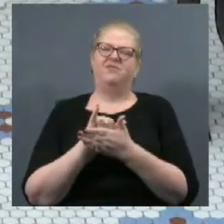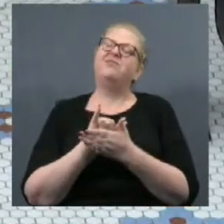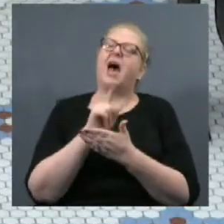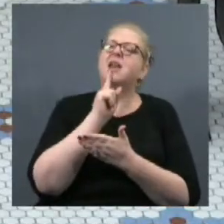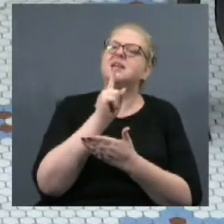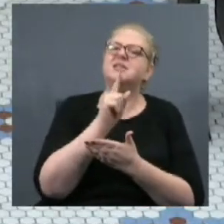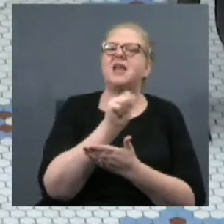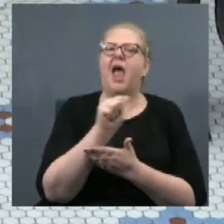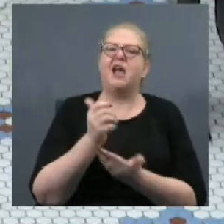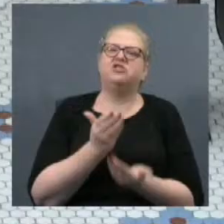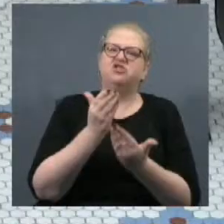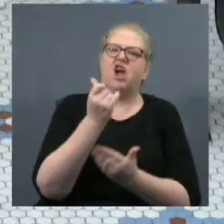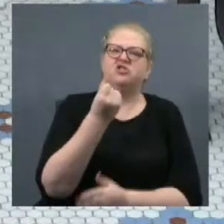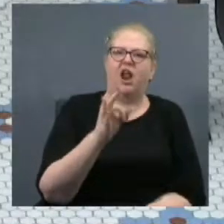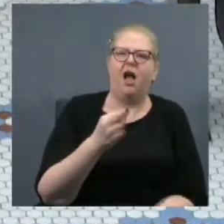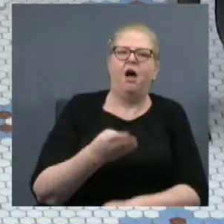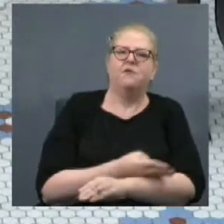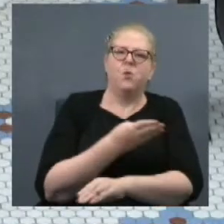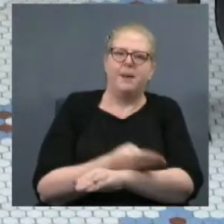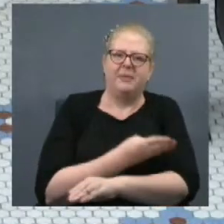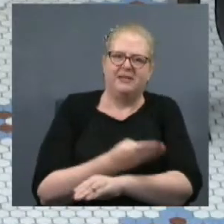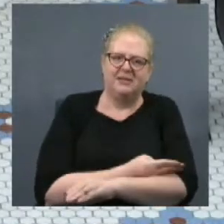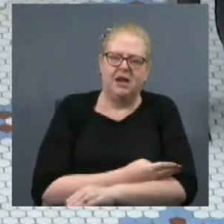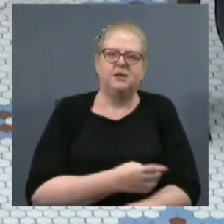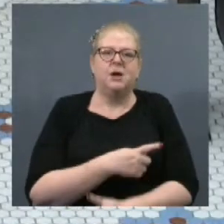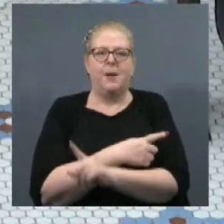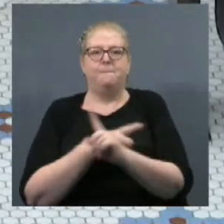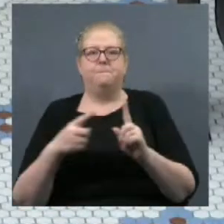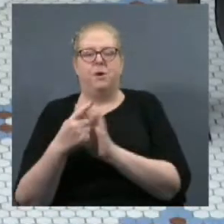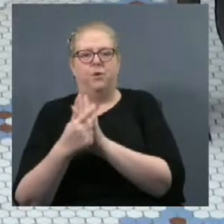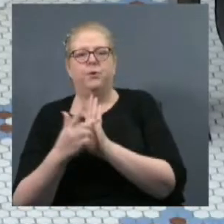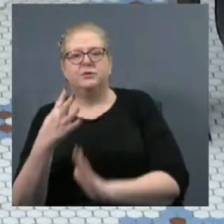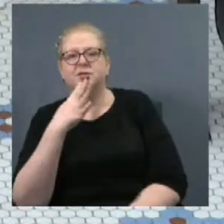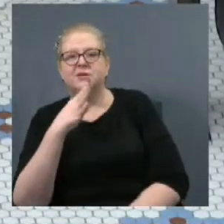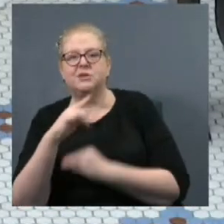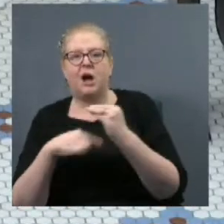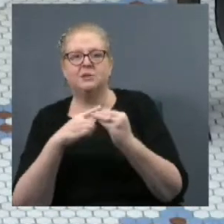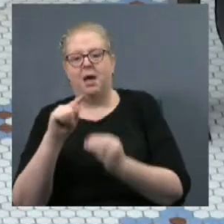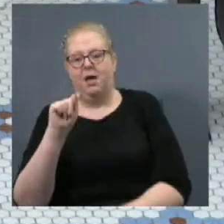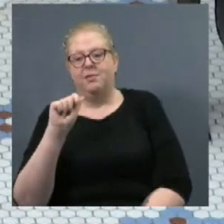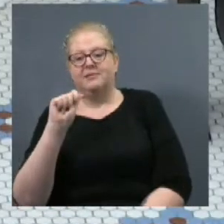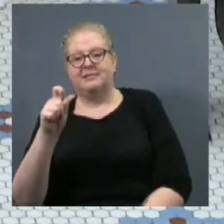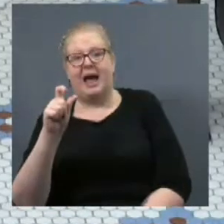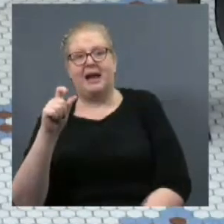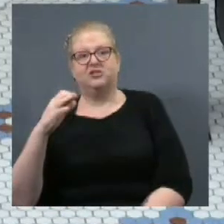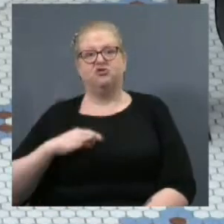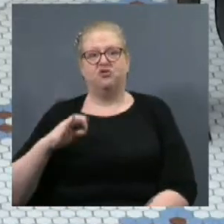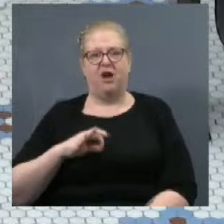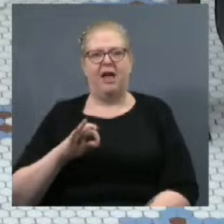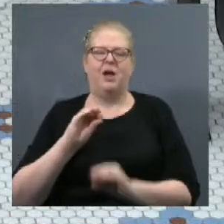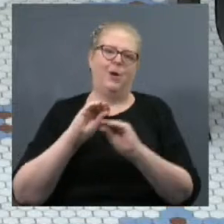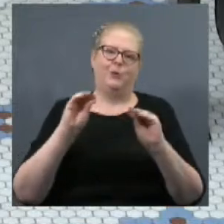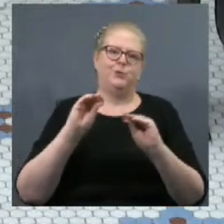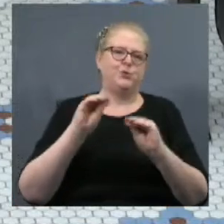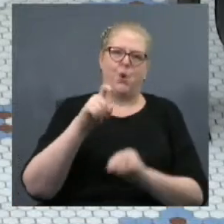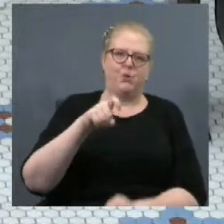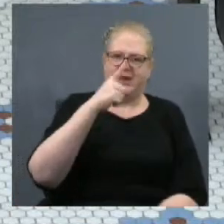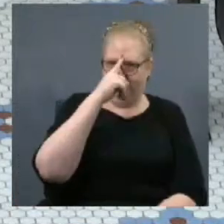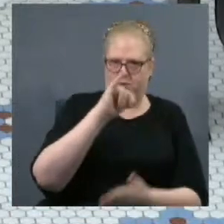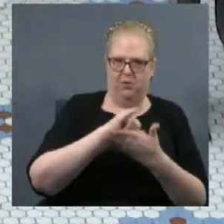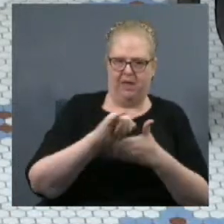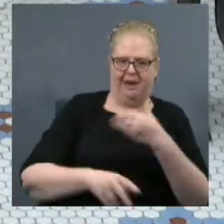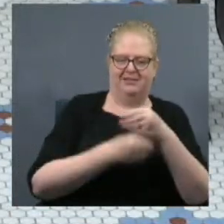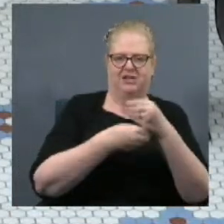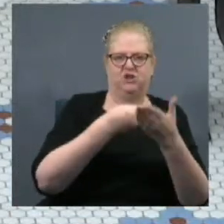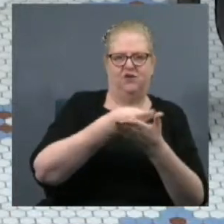in fact, we go through a process with tax credits, there's no need for that additional funding relative to